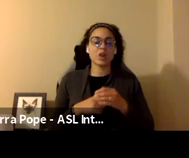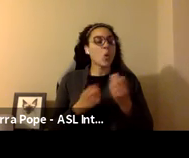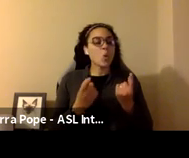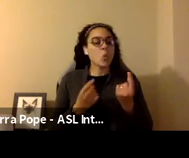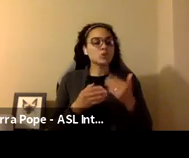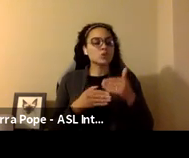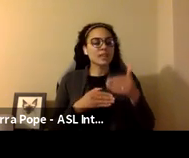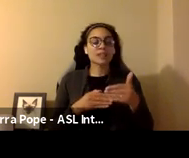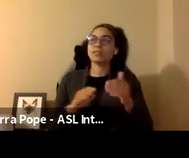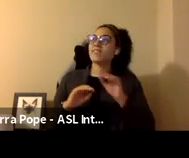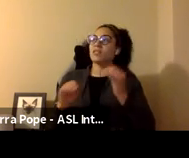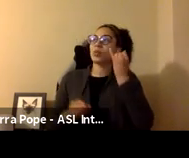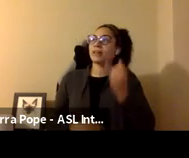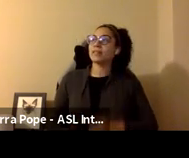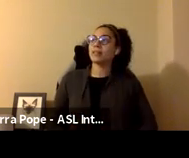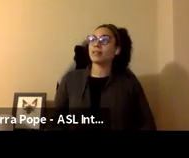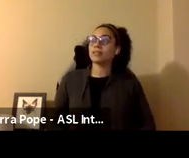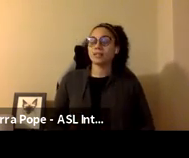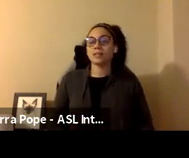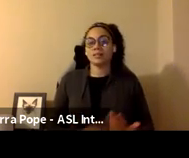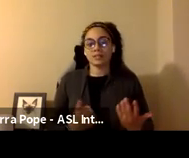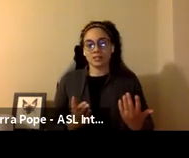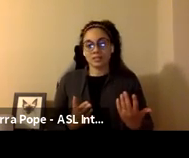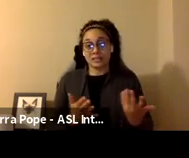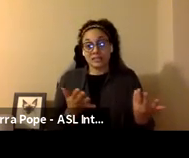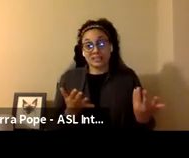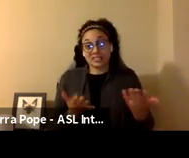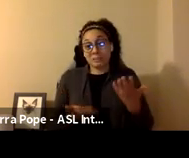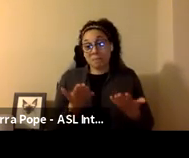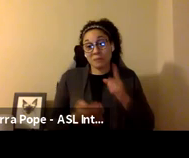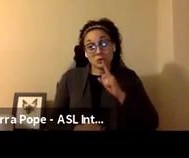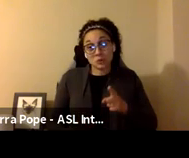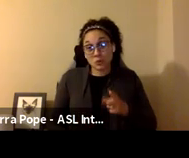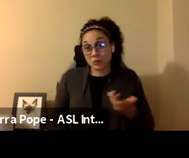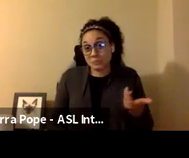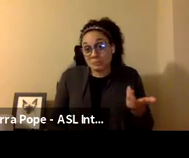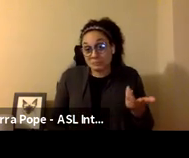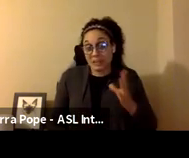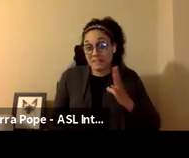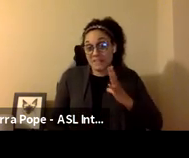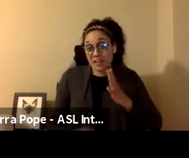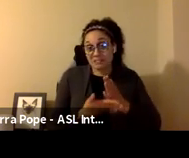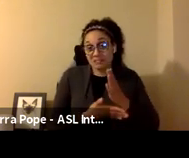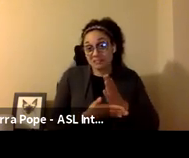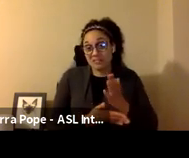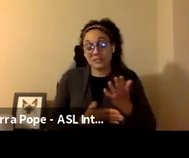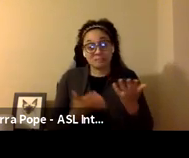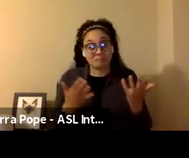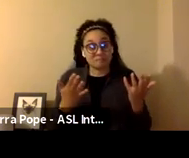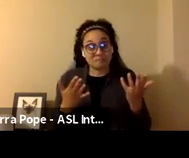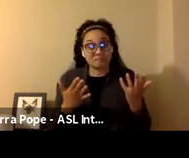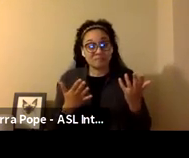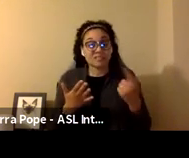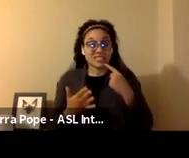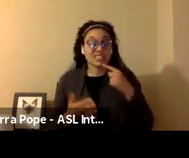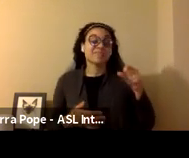have no idea. And that might really be where they are in that moment. And that's okay. Yeah, I affirm. I hear